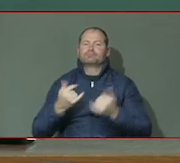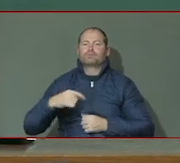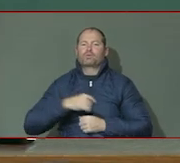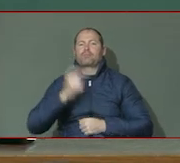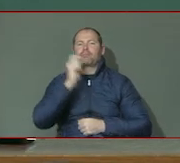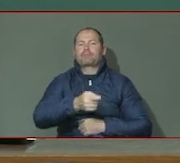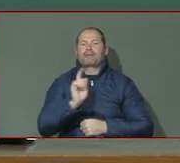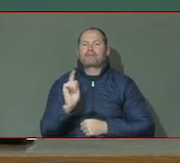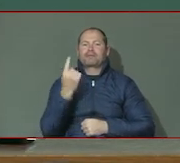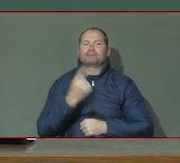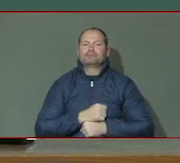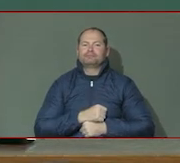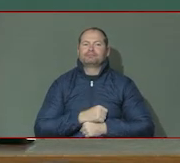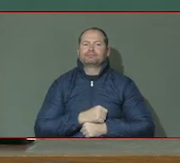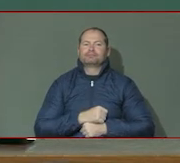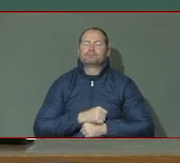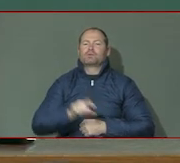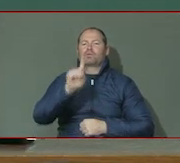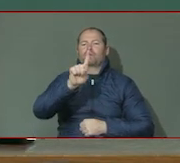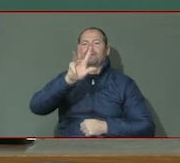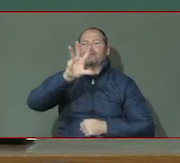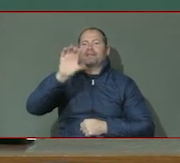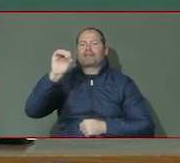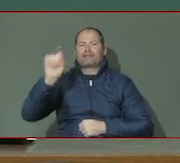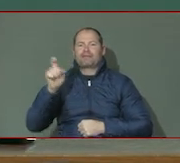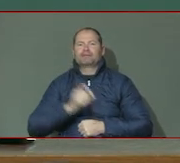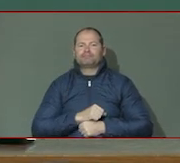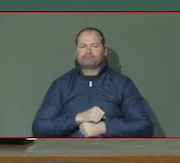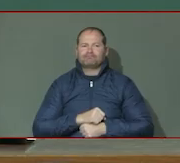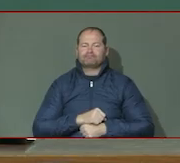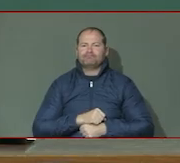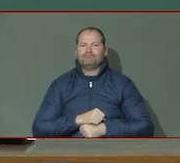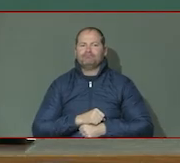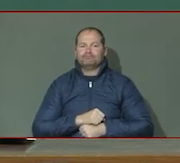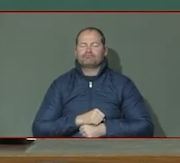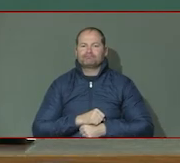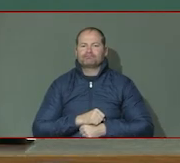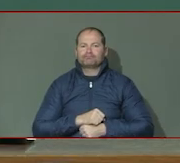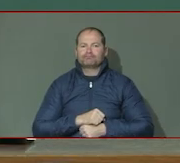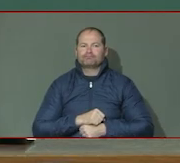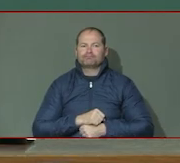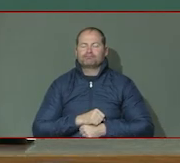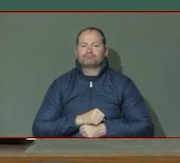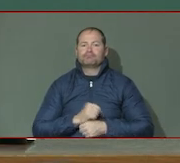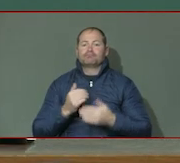down, the 190,000. And then we also pay